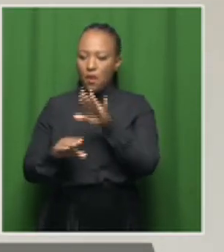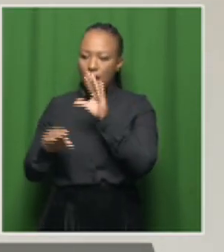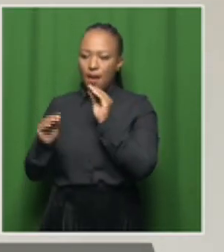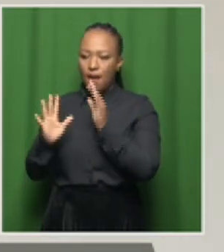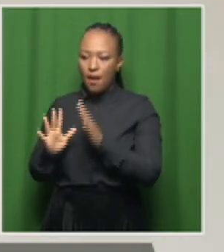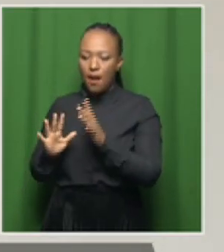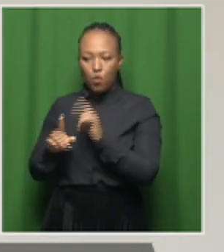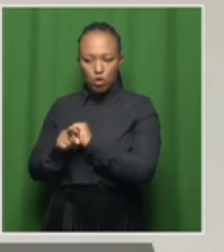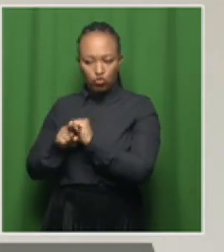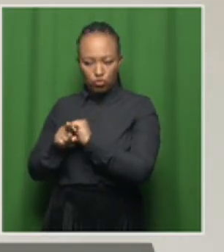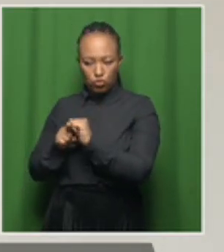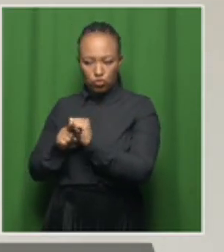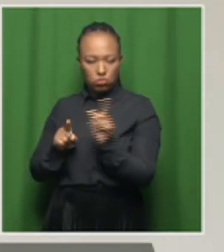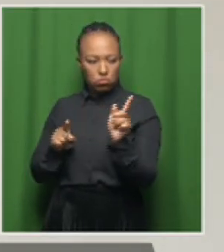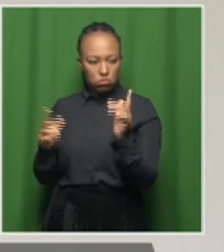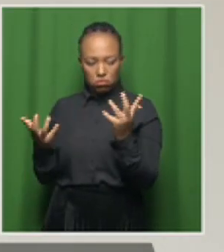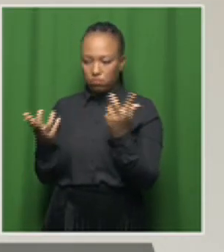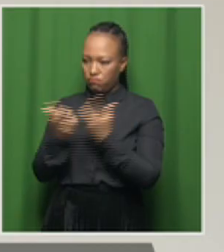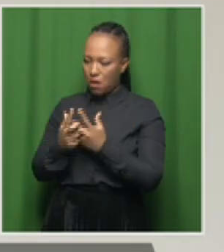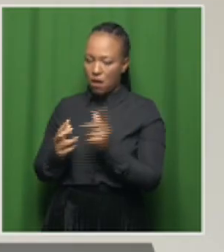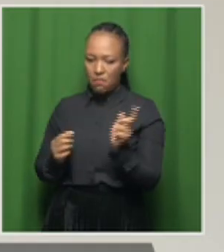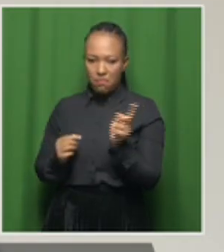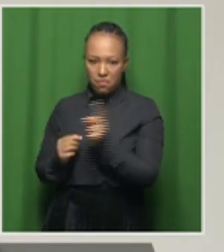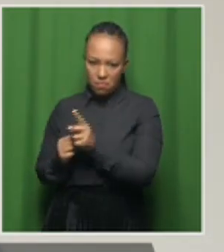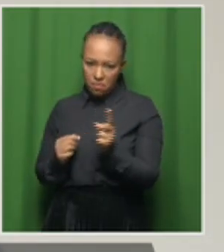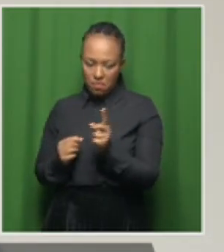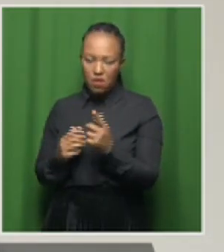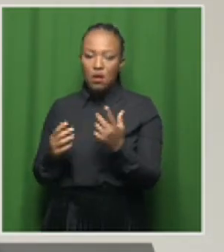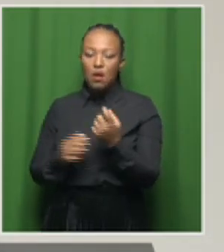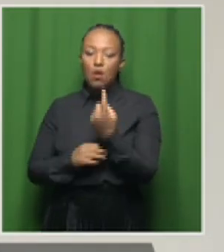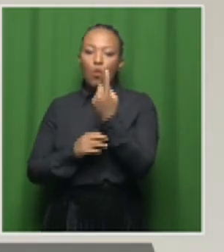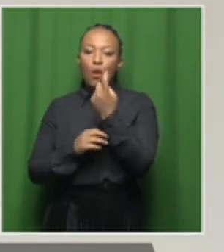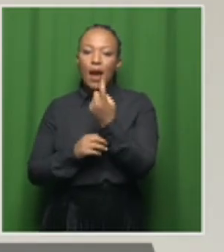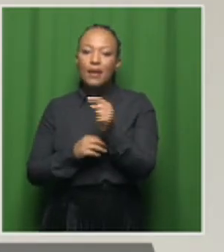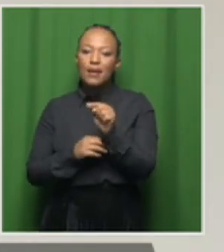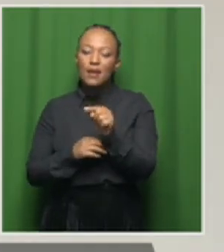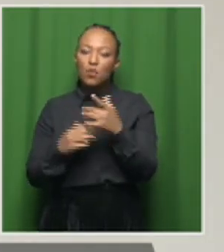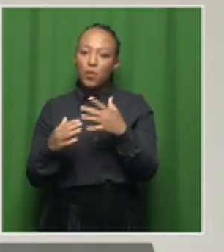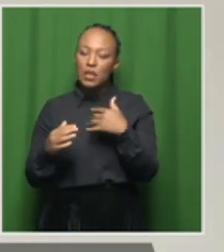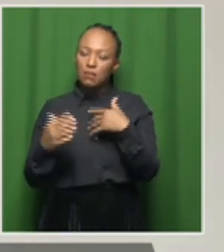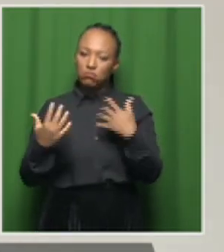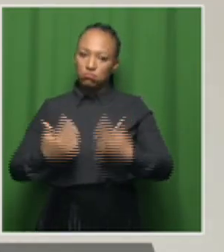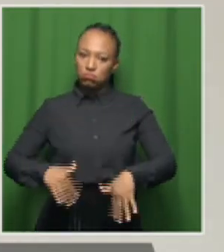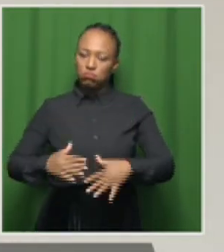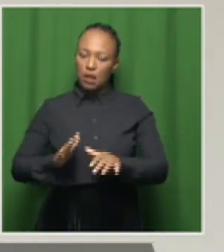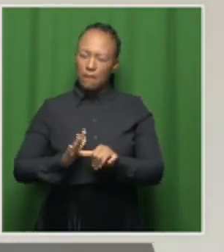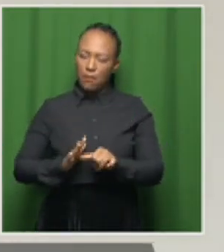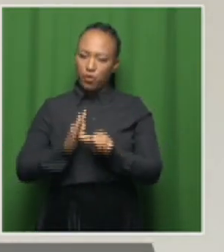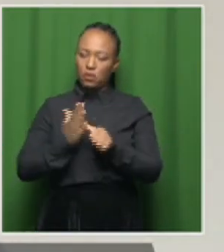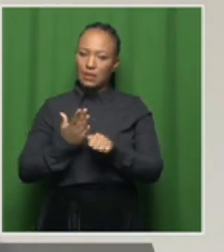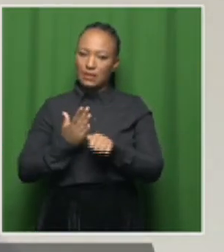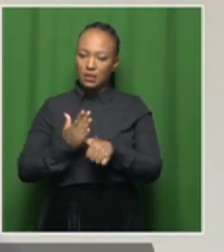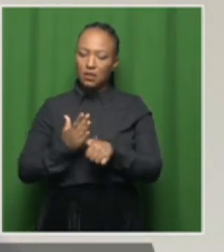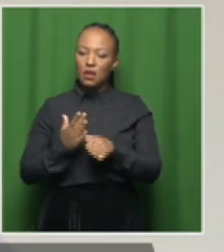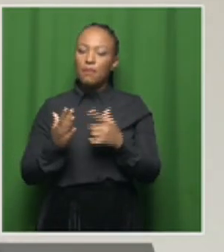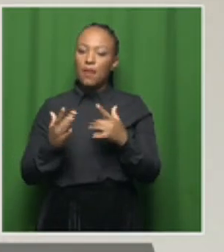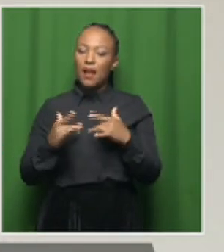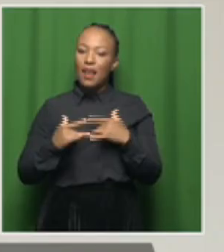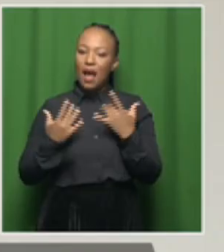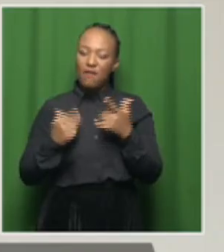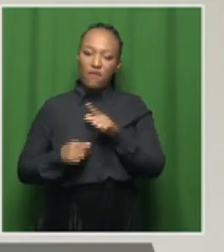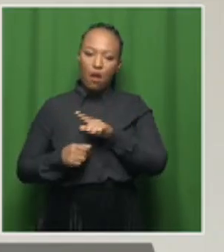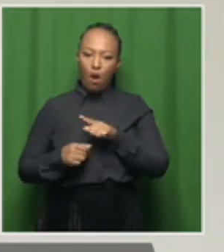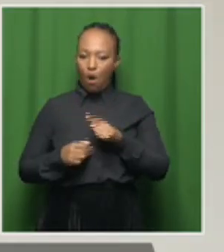as they're going through our content. I think one of the things that we really stress as well is that lifelong learning.